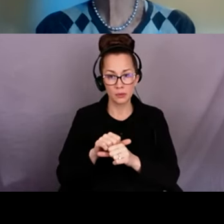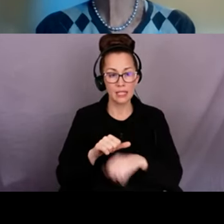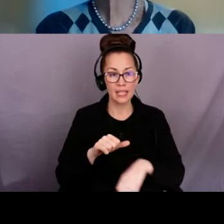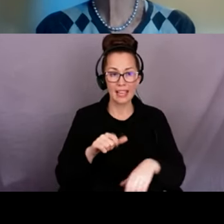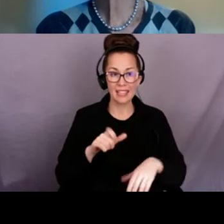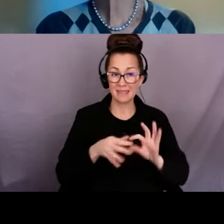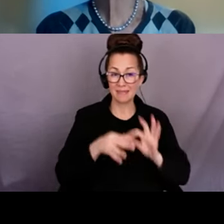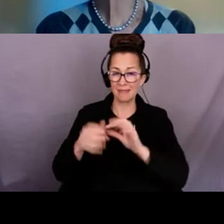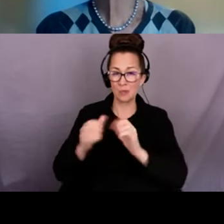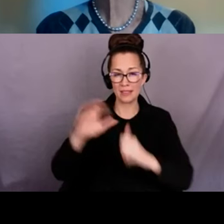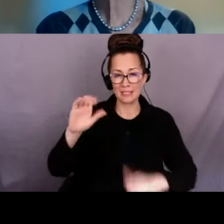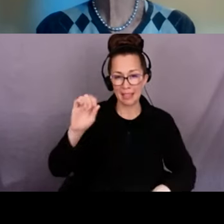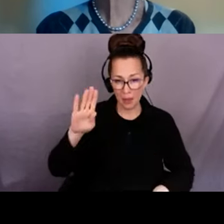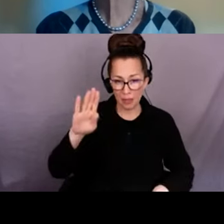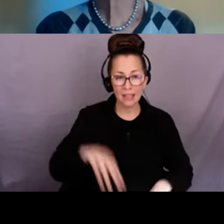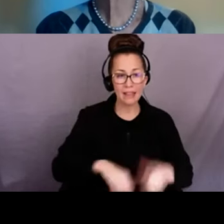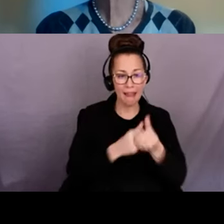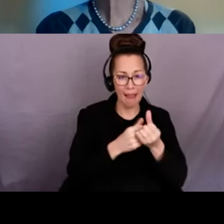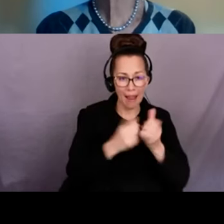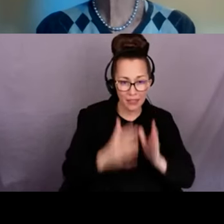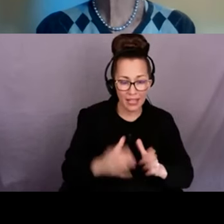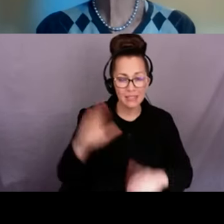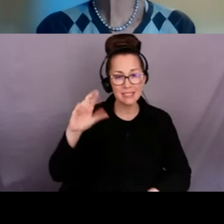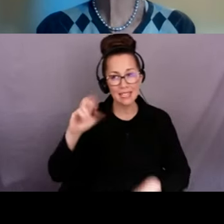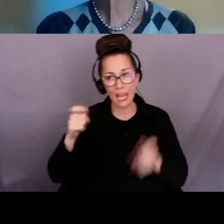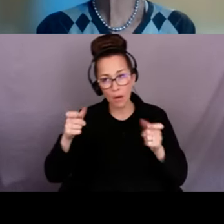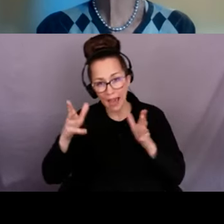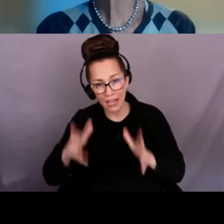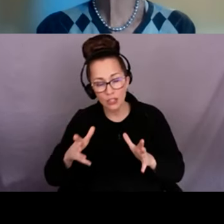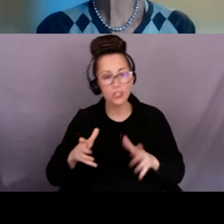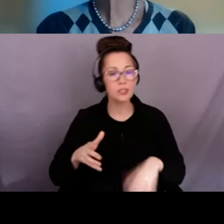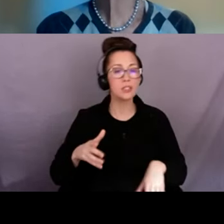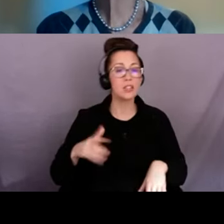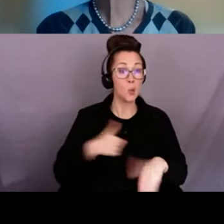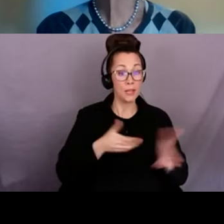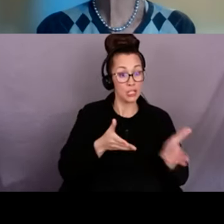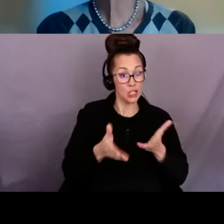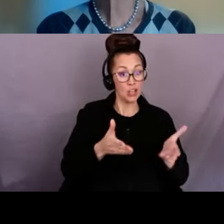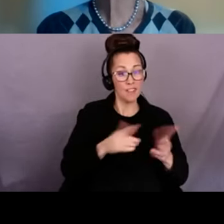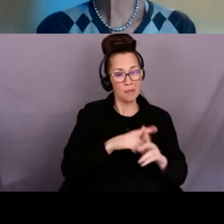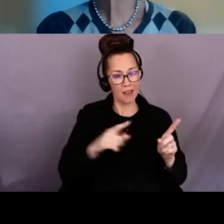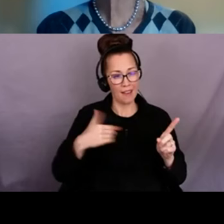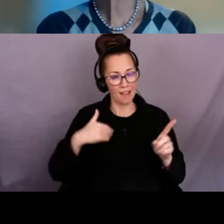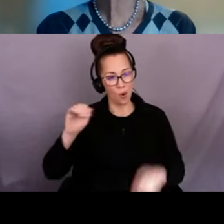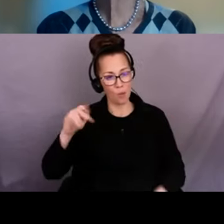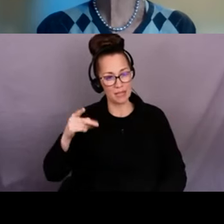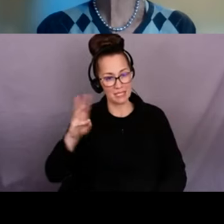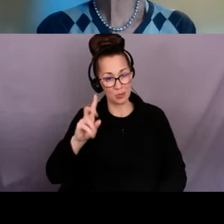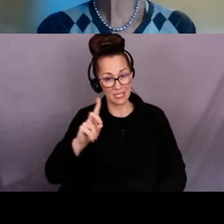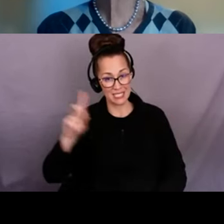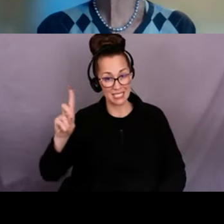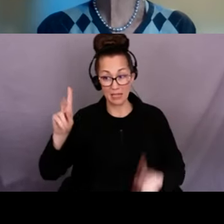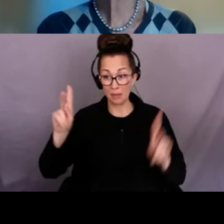CAB, with advocates, the care managers. Because we serve this function, we also have OPWDD personnel around the